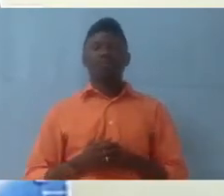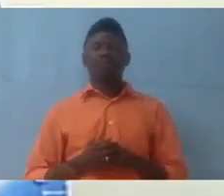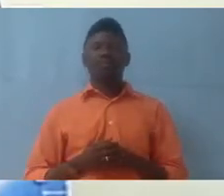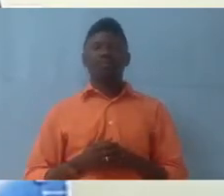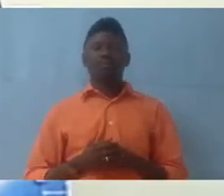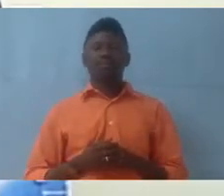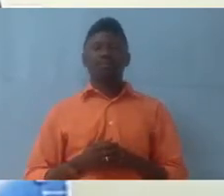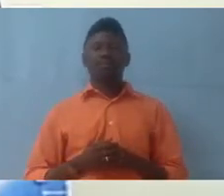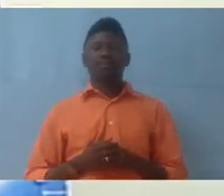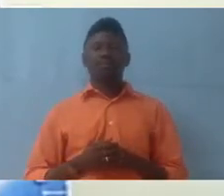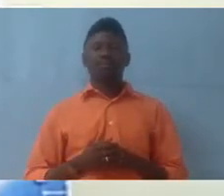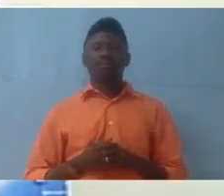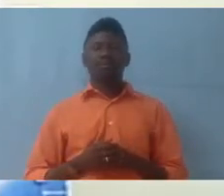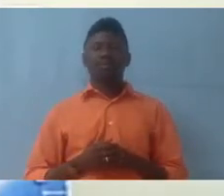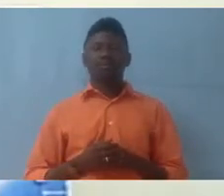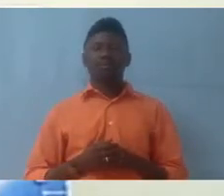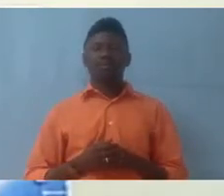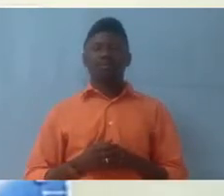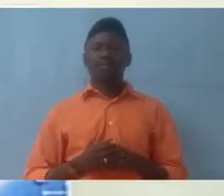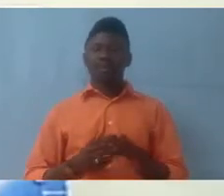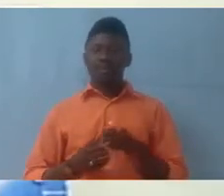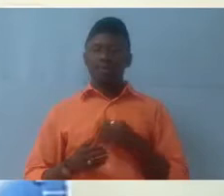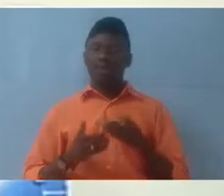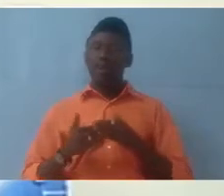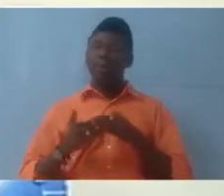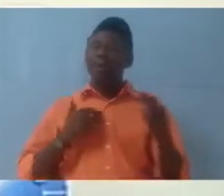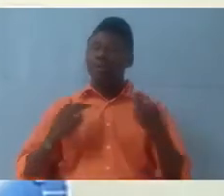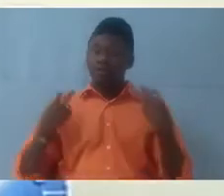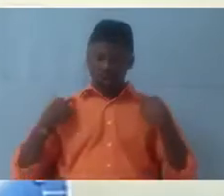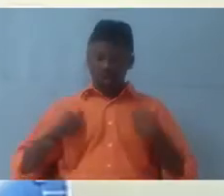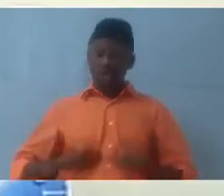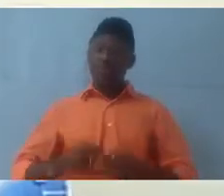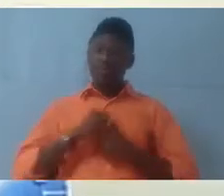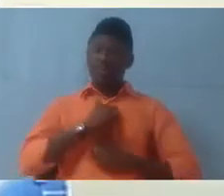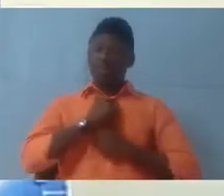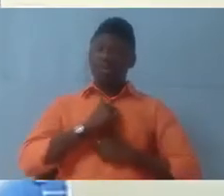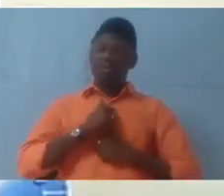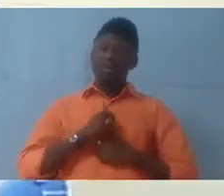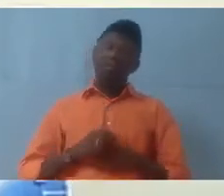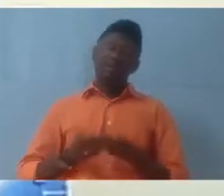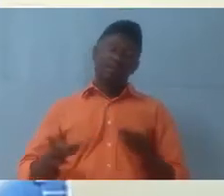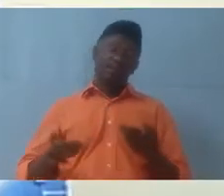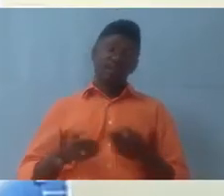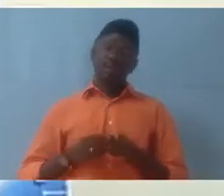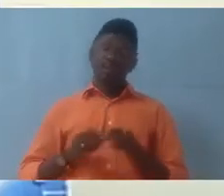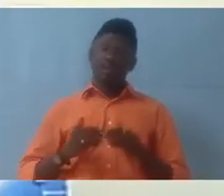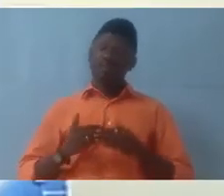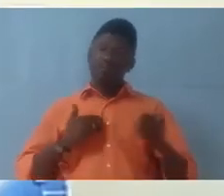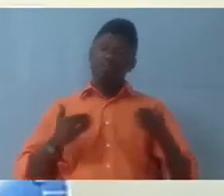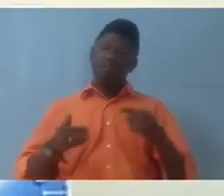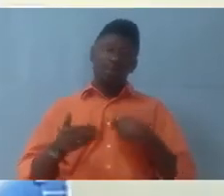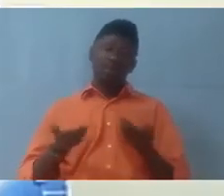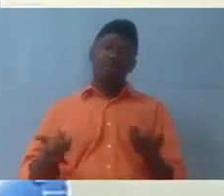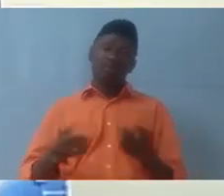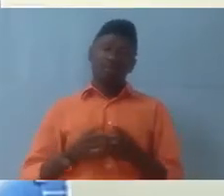not am yar am diplomatic yes they try to say it in a very nice way ah moy am yar rek